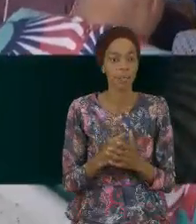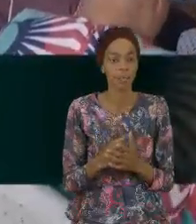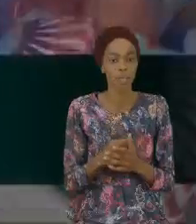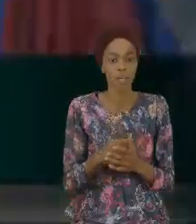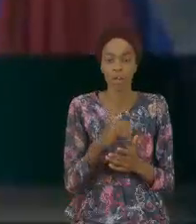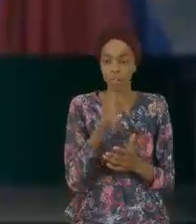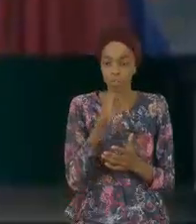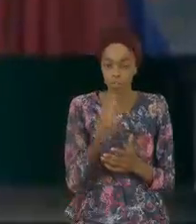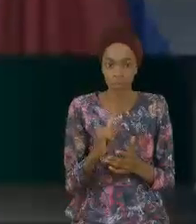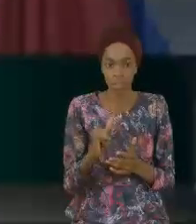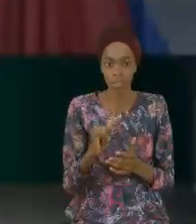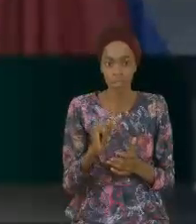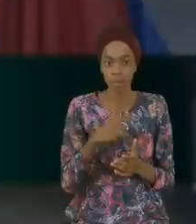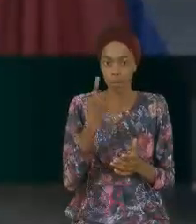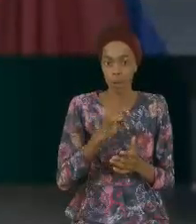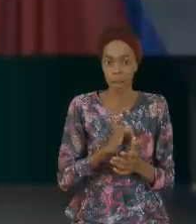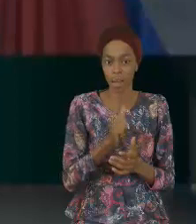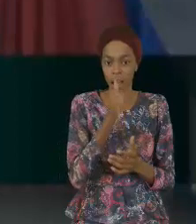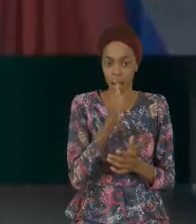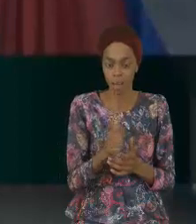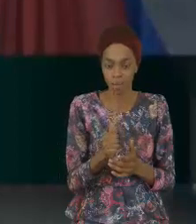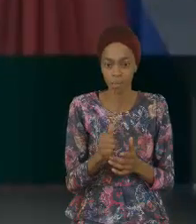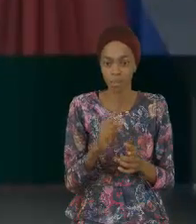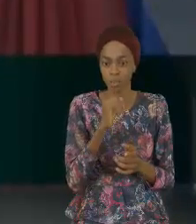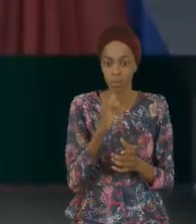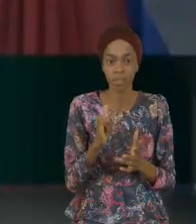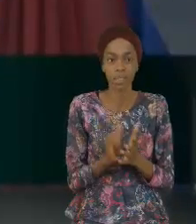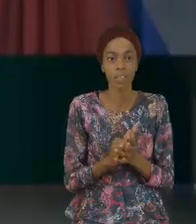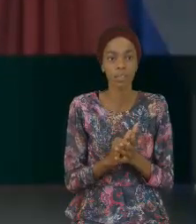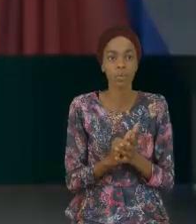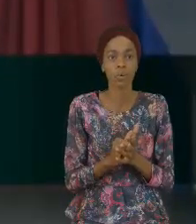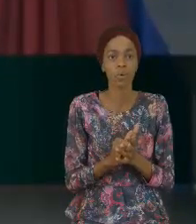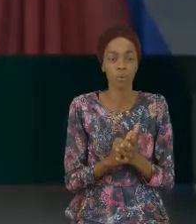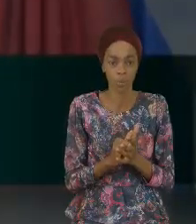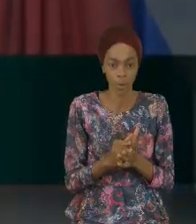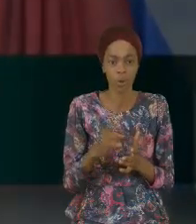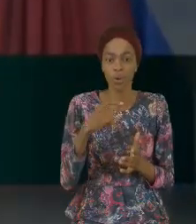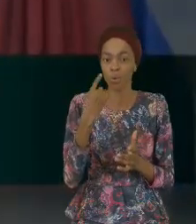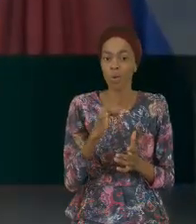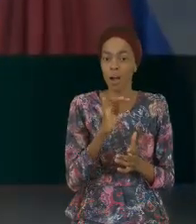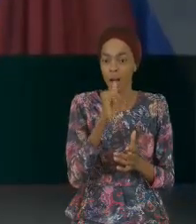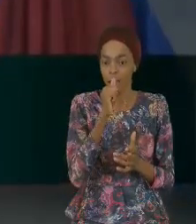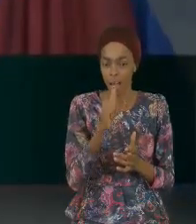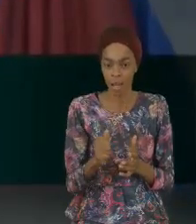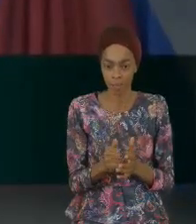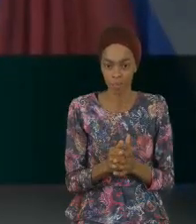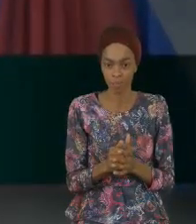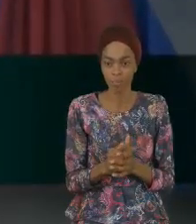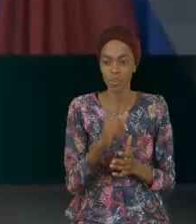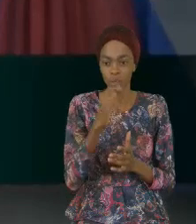are sufficient of ourselves. David, who am I? Not that we're sufficient